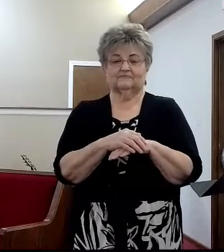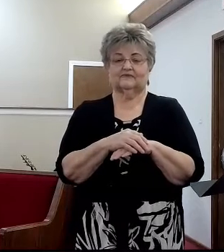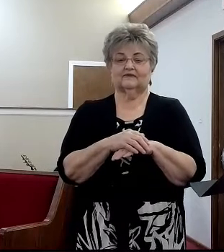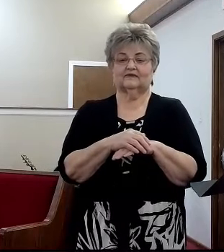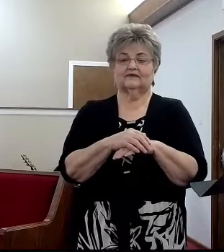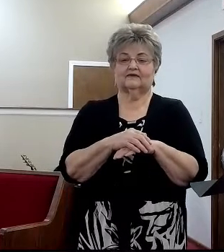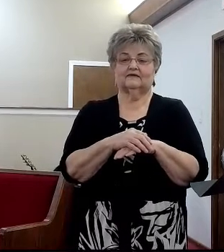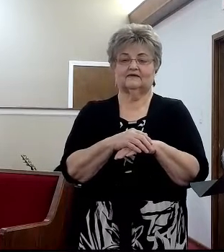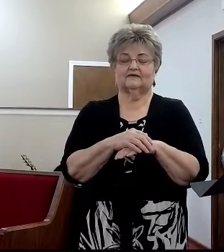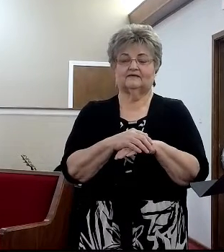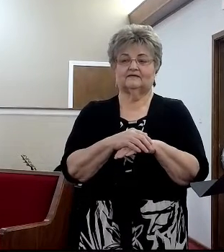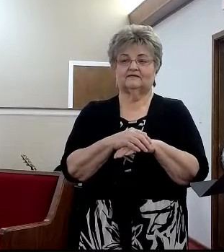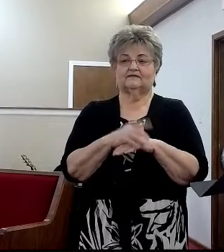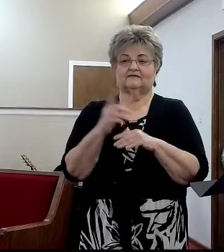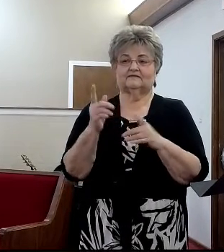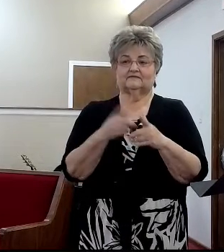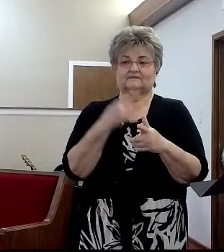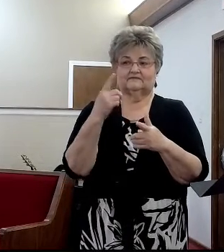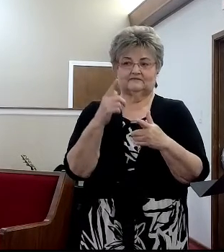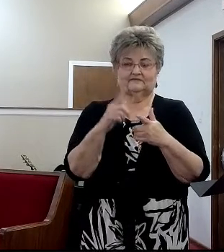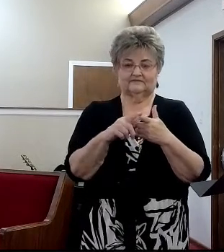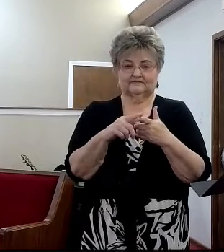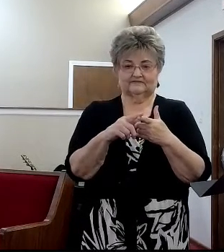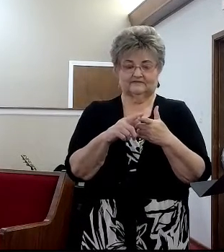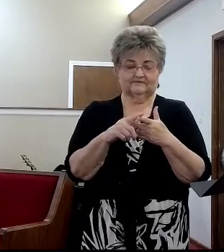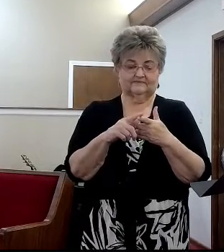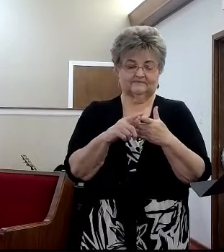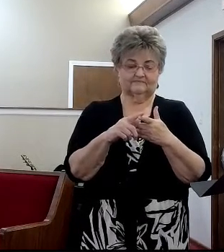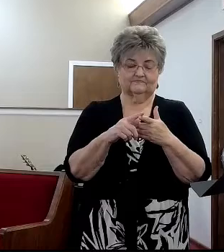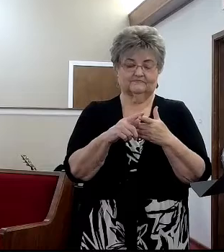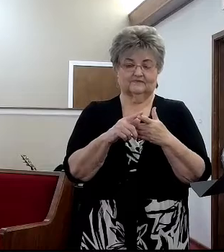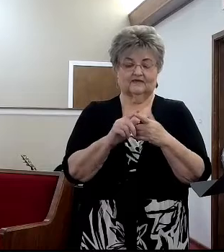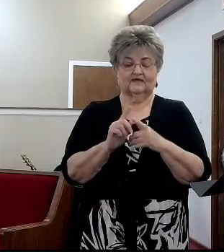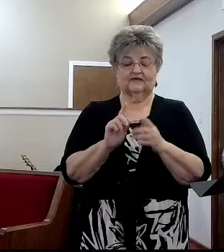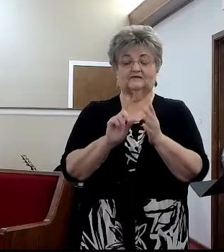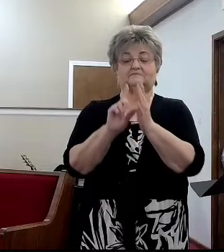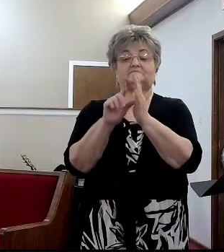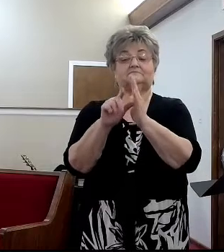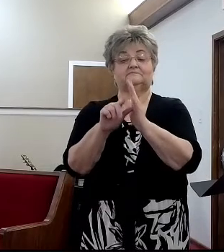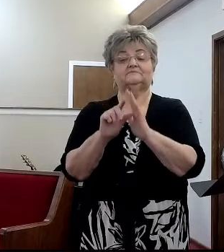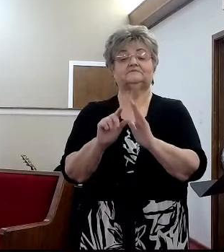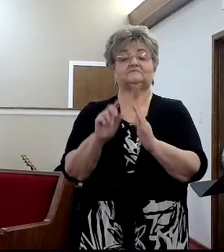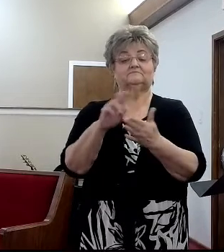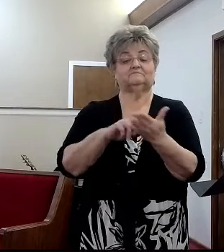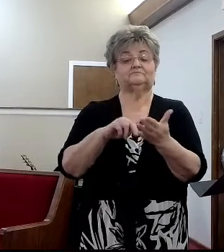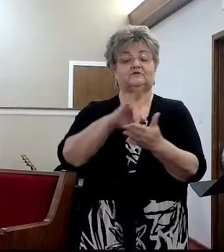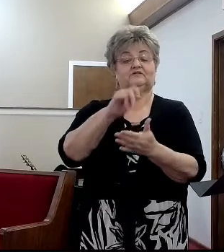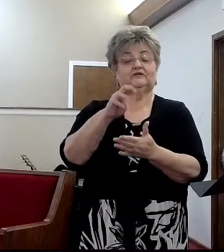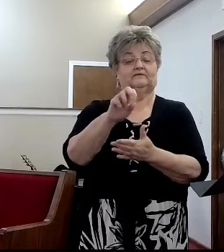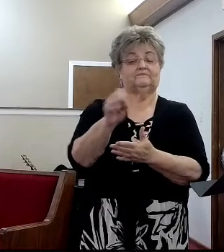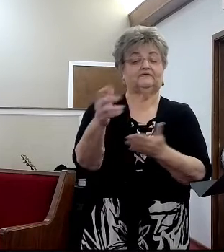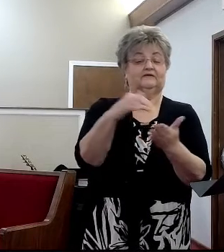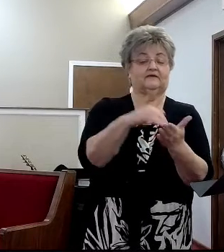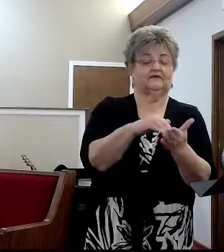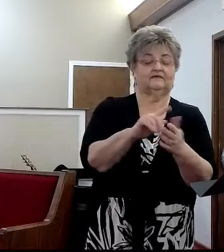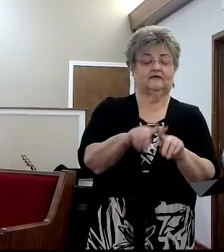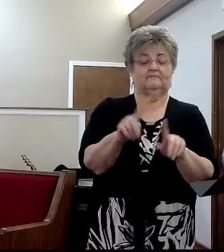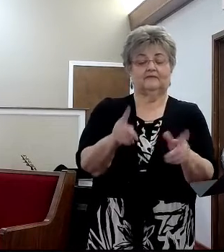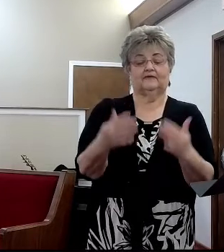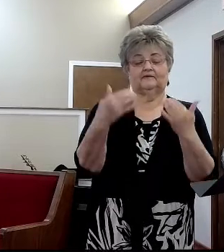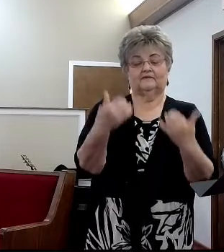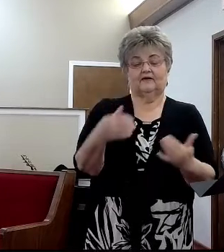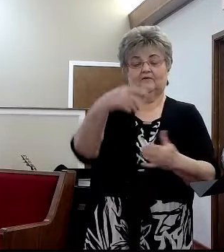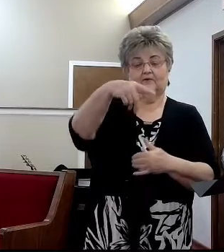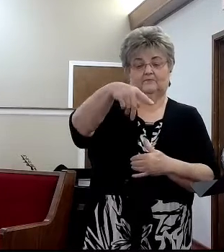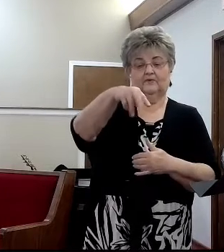So keep your hand in James, because we're going to go back there in a minute. But turn back with me to